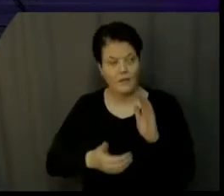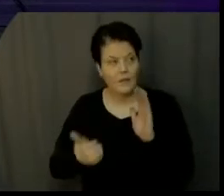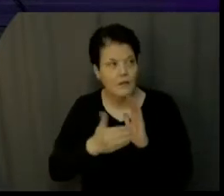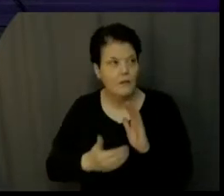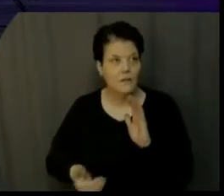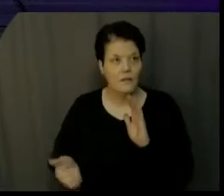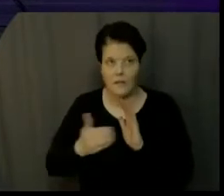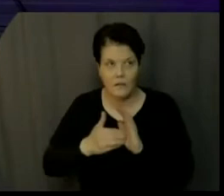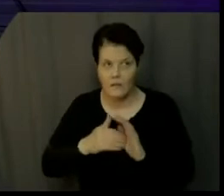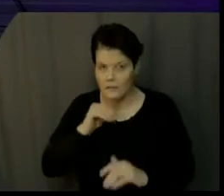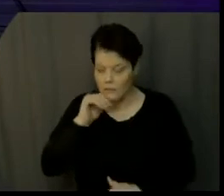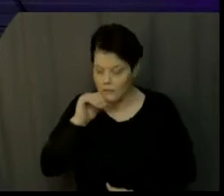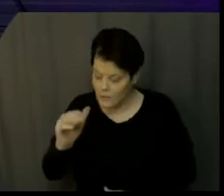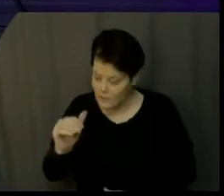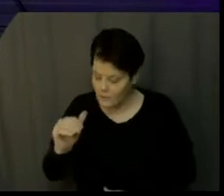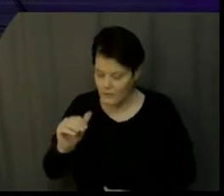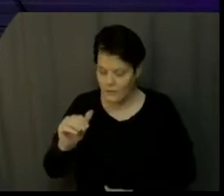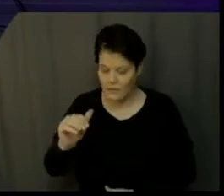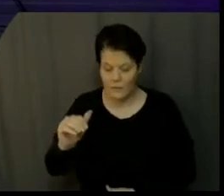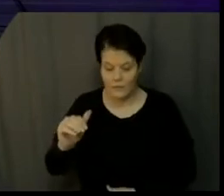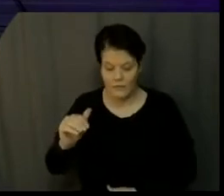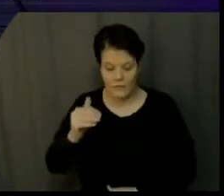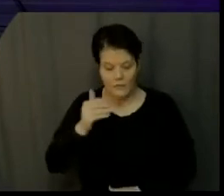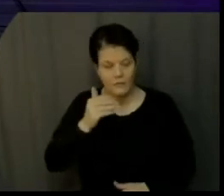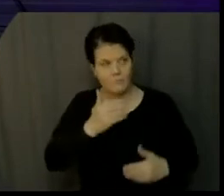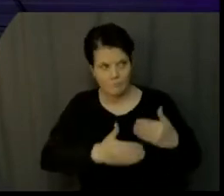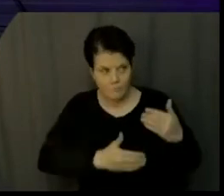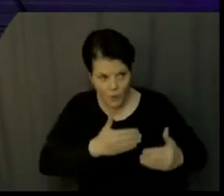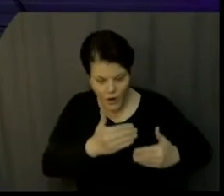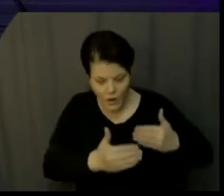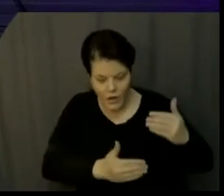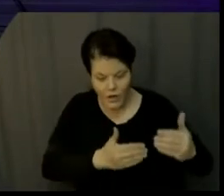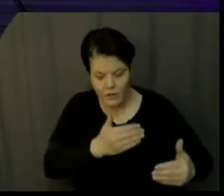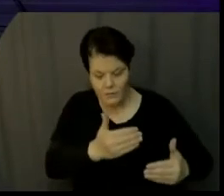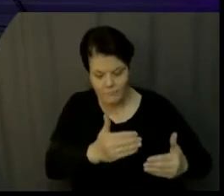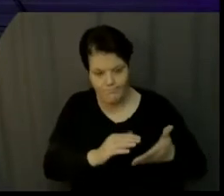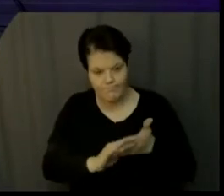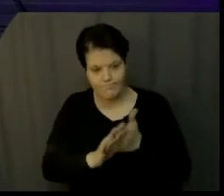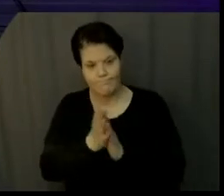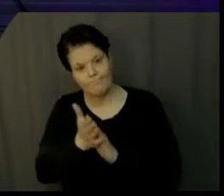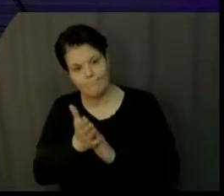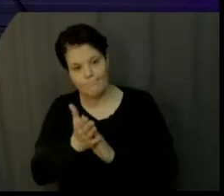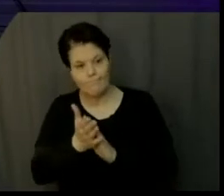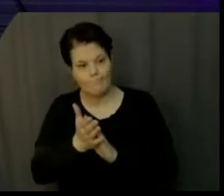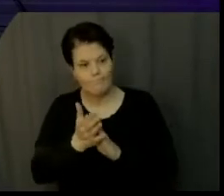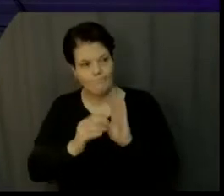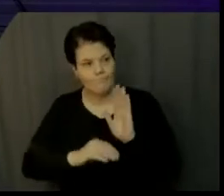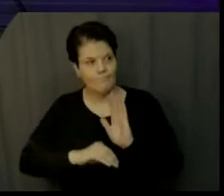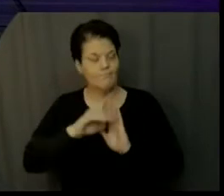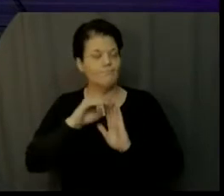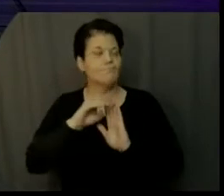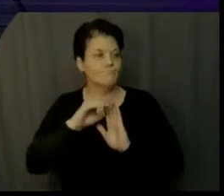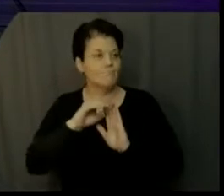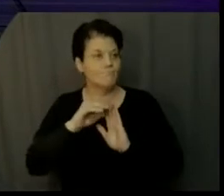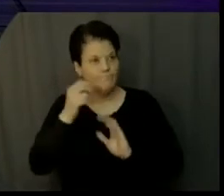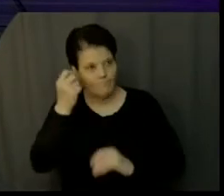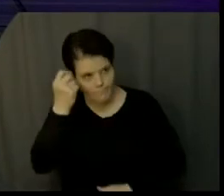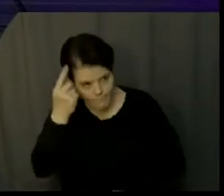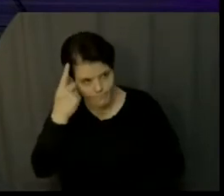an infant and doesn't know how to do what is right. Solid food is for those who are mature, those